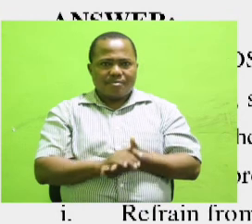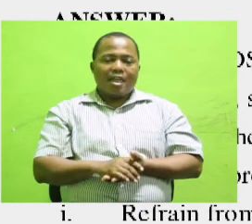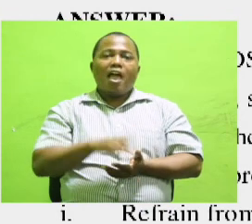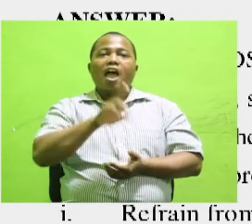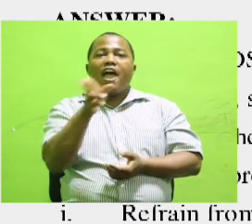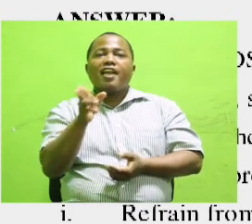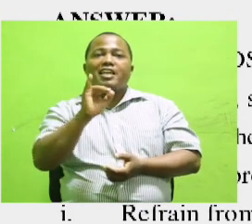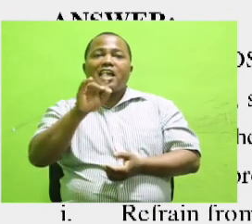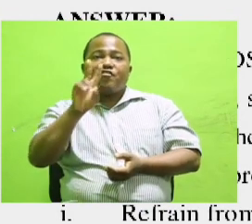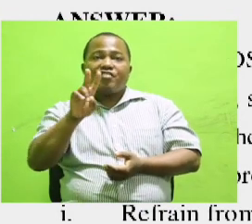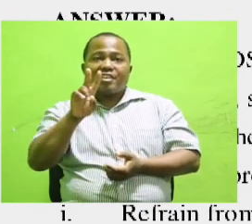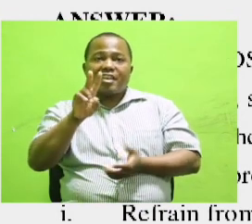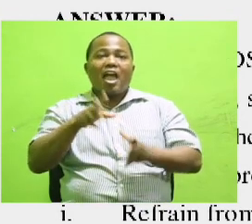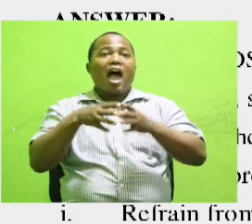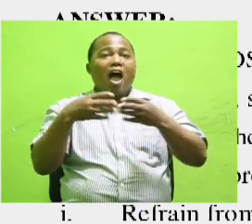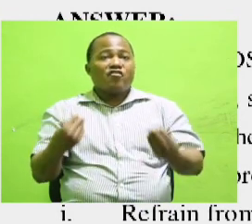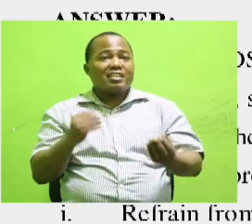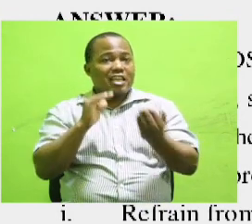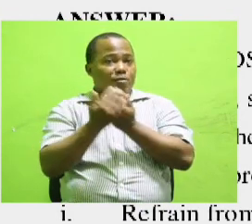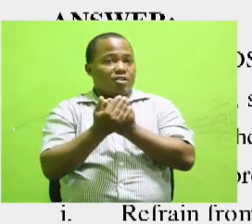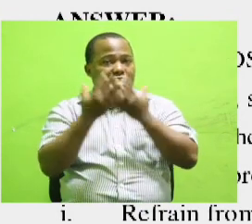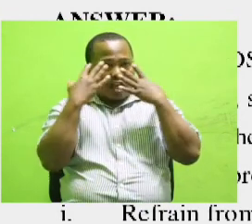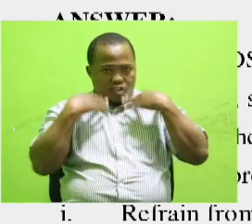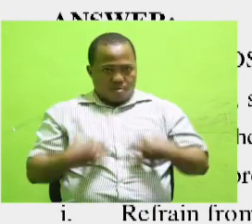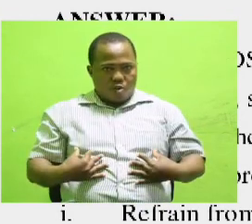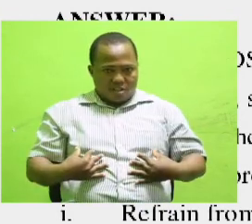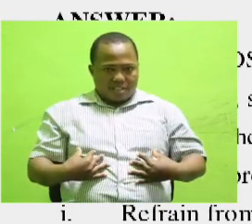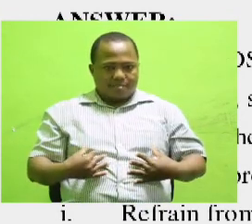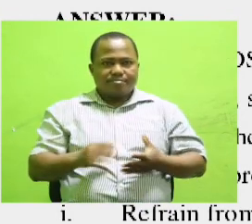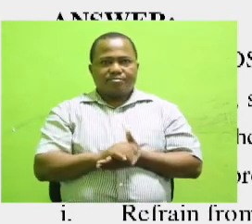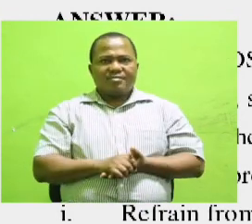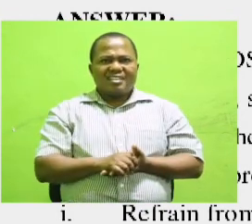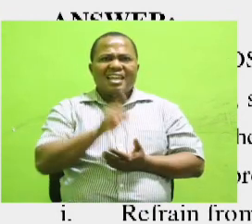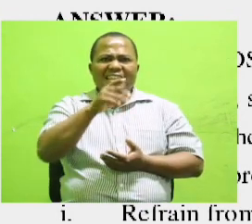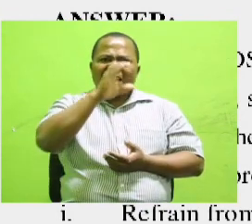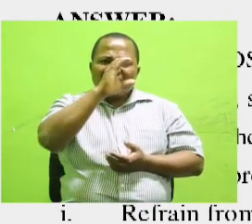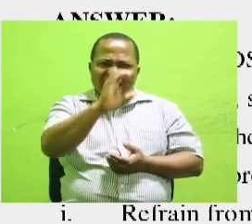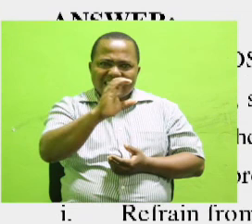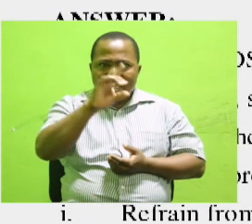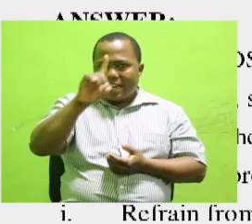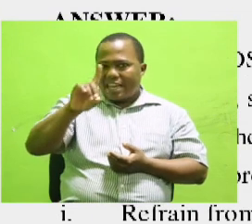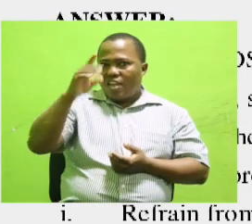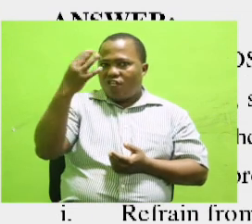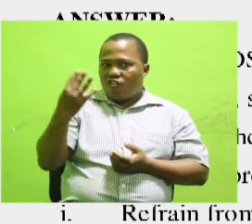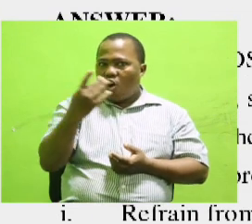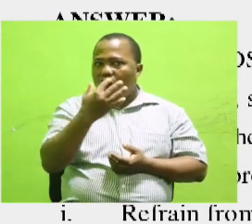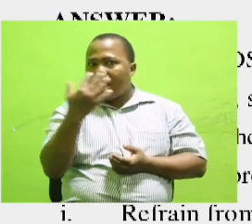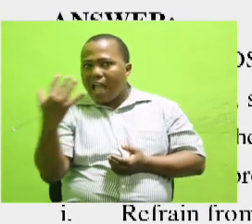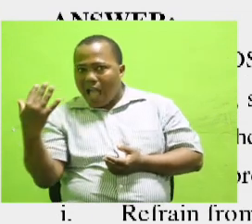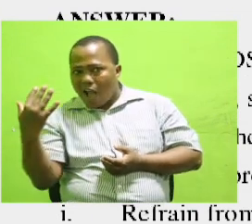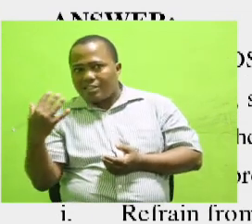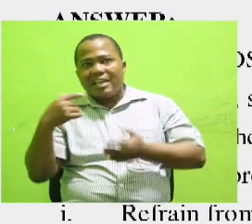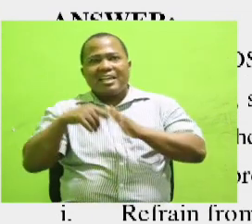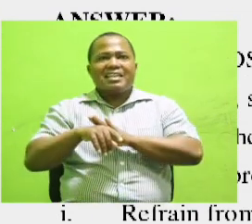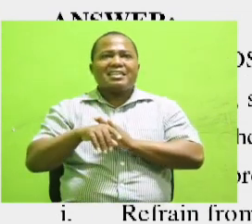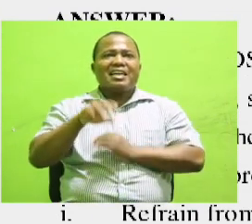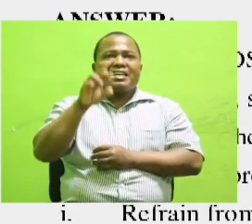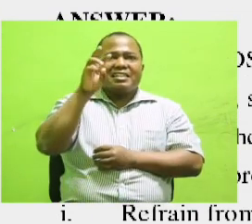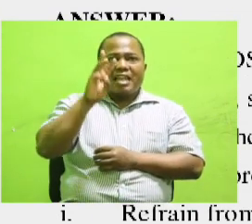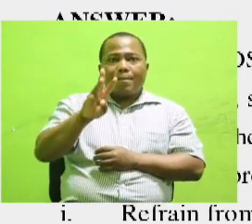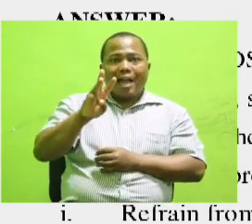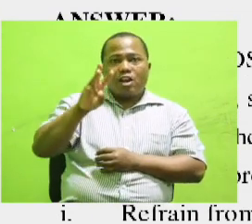HIV affects the immunity of the body by reducing the CD4 count of the WBCs, that